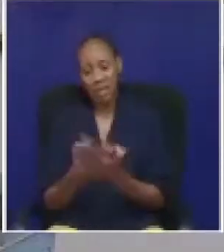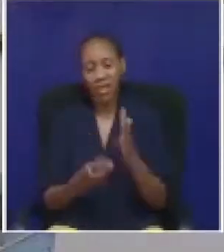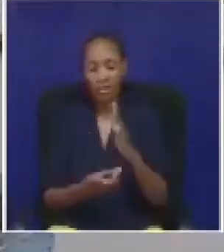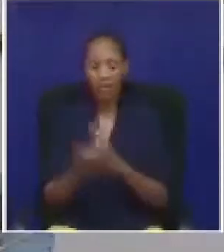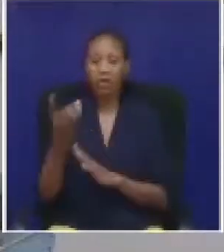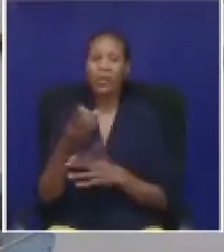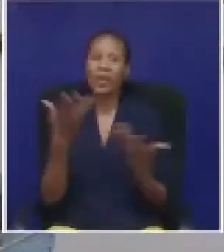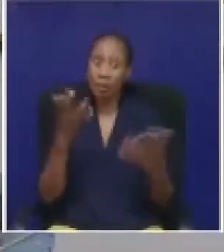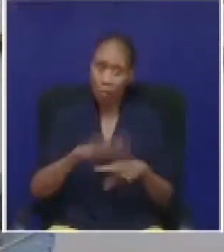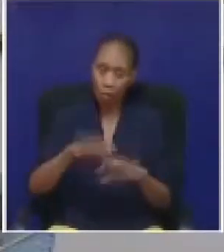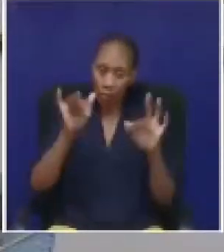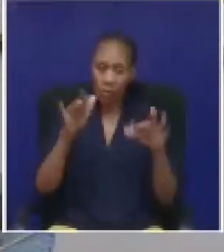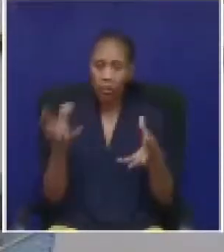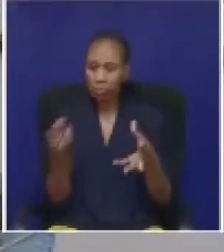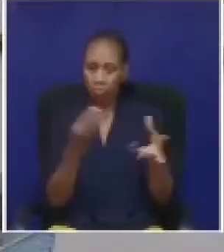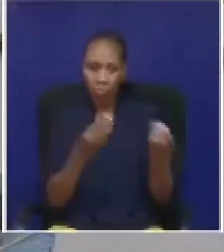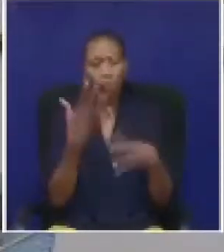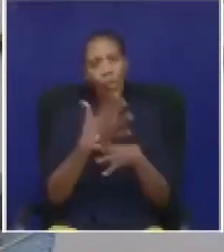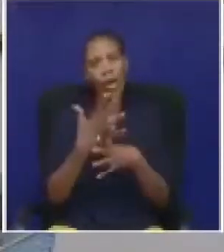jobs ultimately are created?